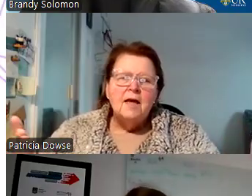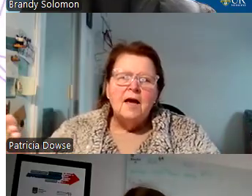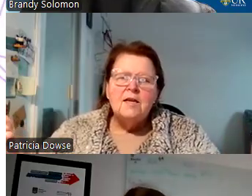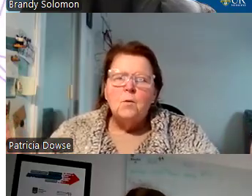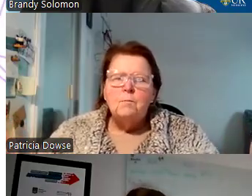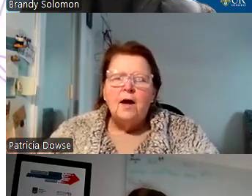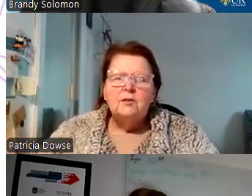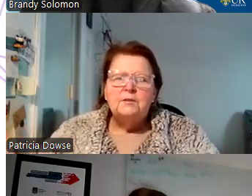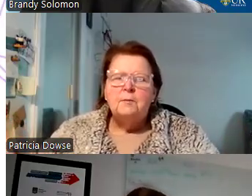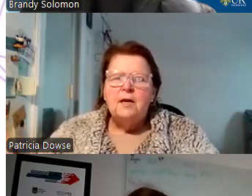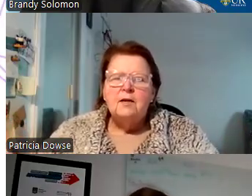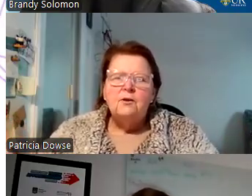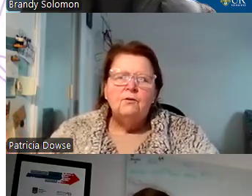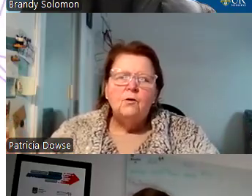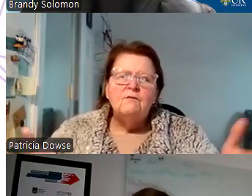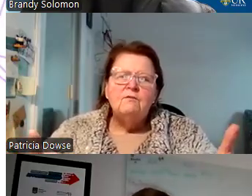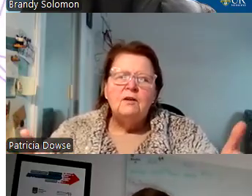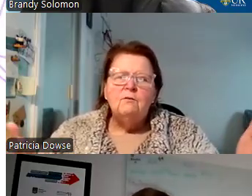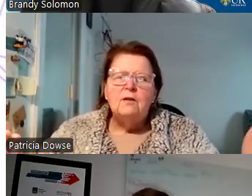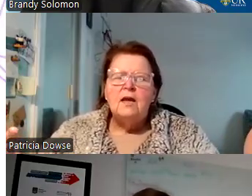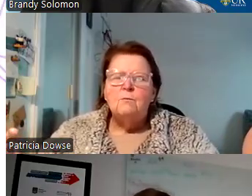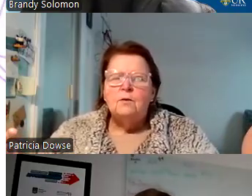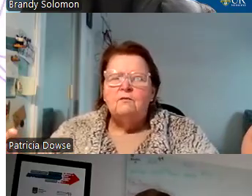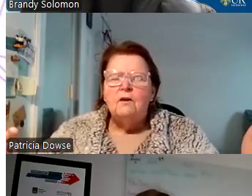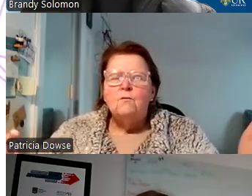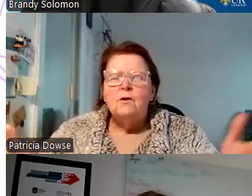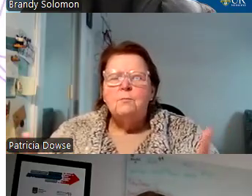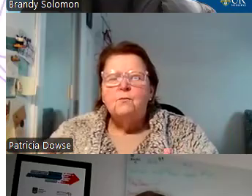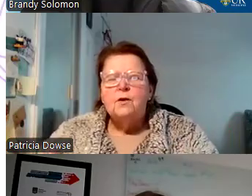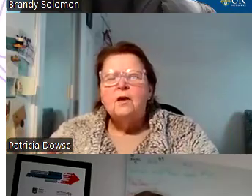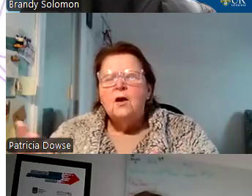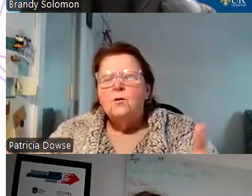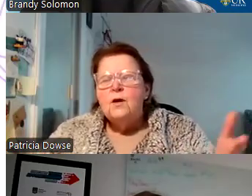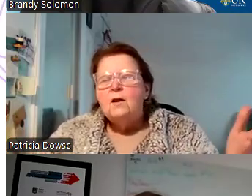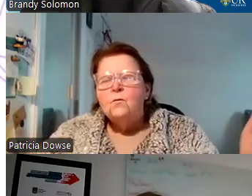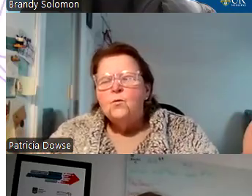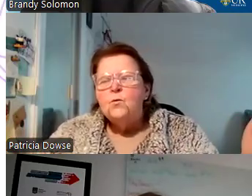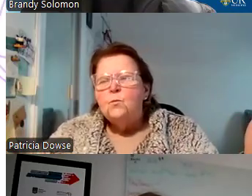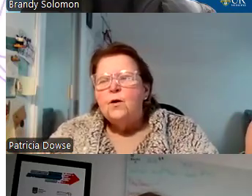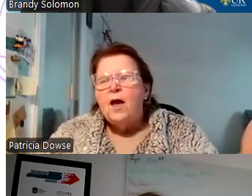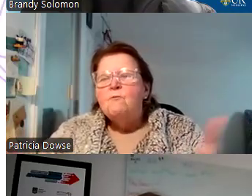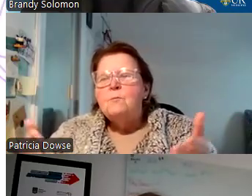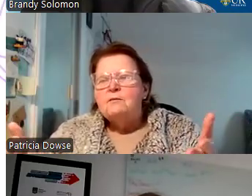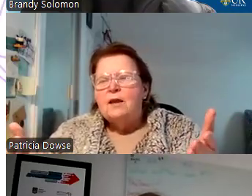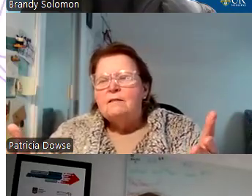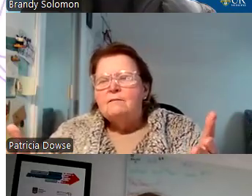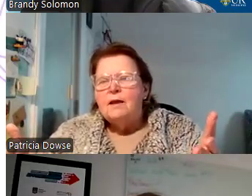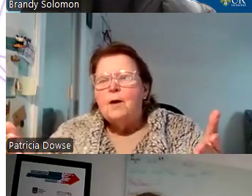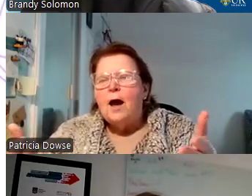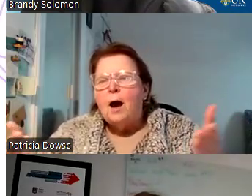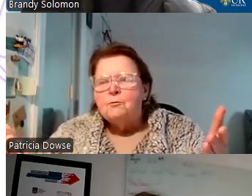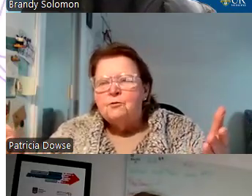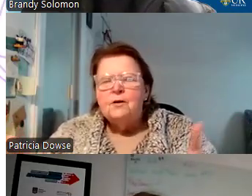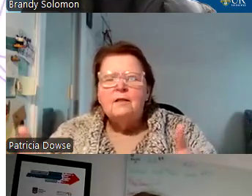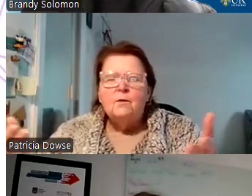has an equal box, but some can't use it, or even if they do, they can't really see over it. But if we create room where everybody's getting the